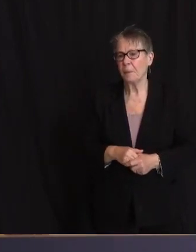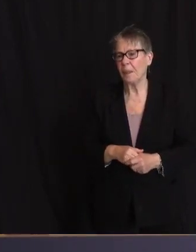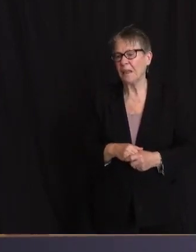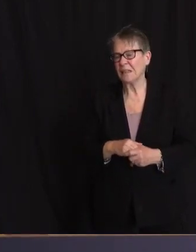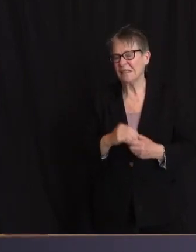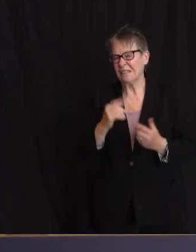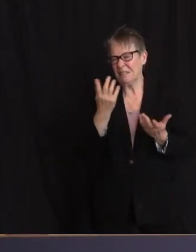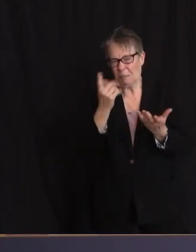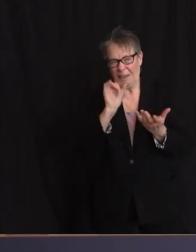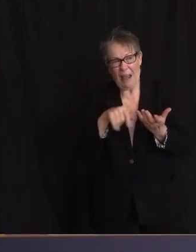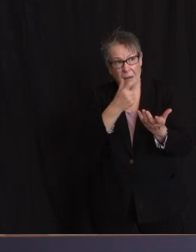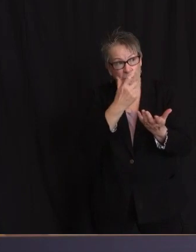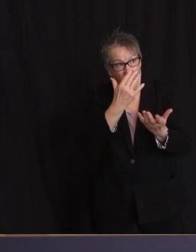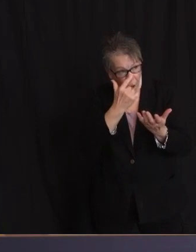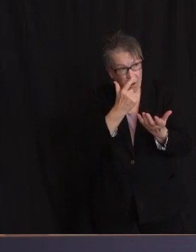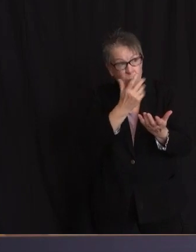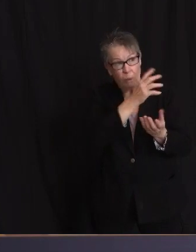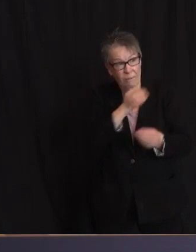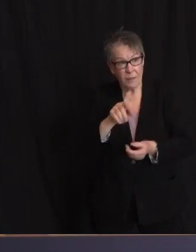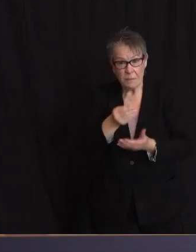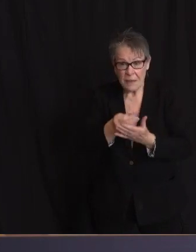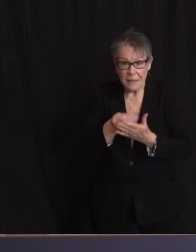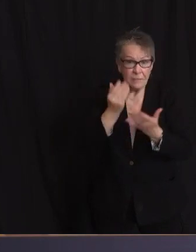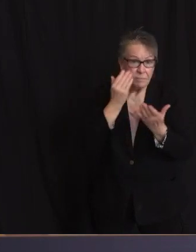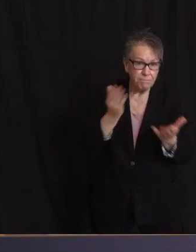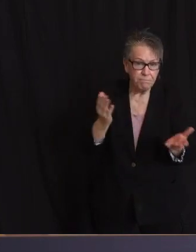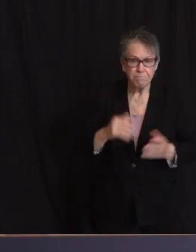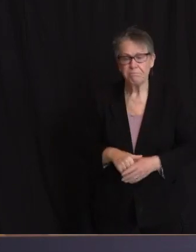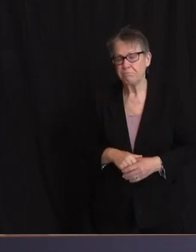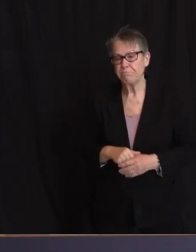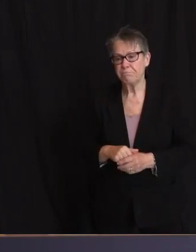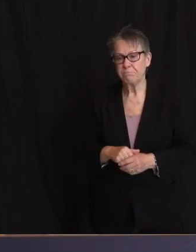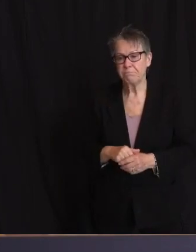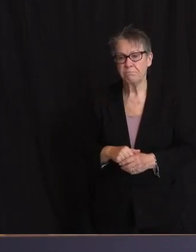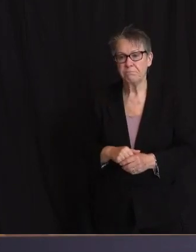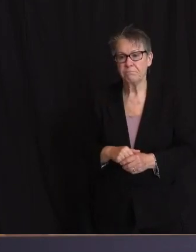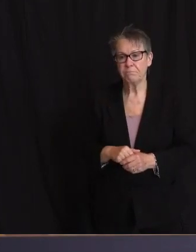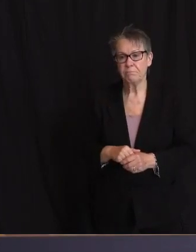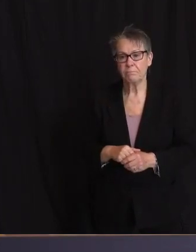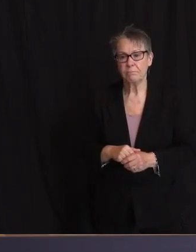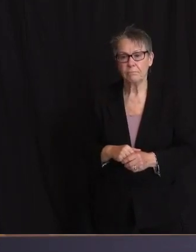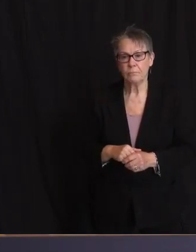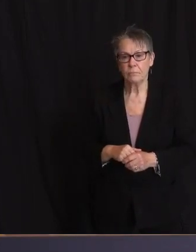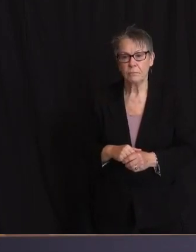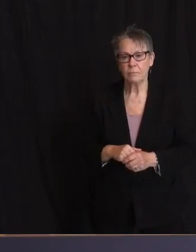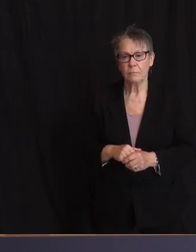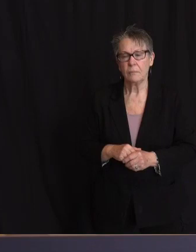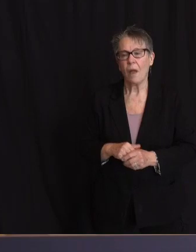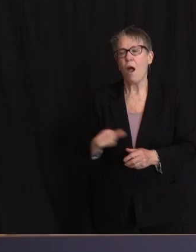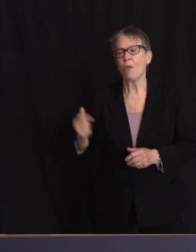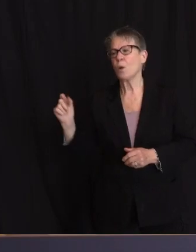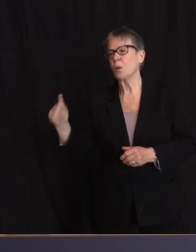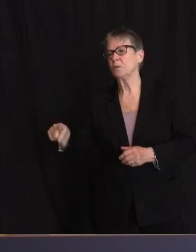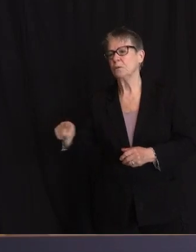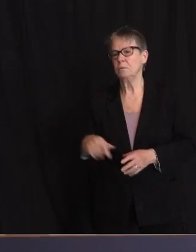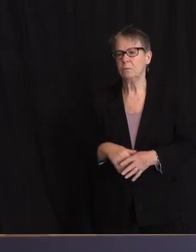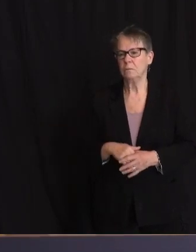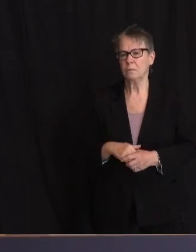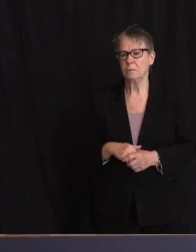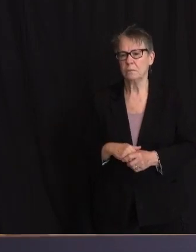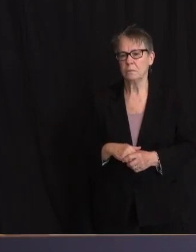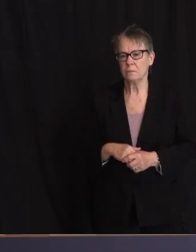Good afternoon. In advance of the tour of the Atlantic City field station tomorrow, do you expect that to be as heavily